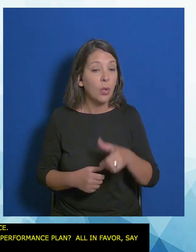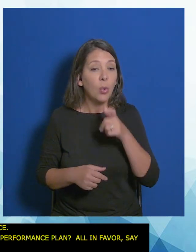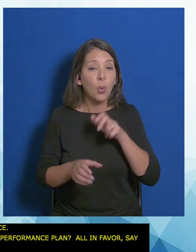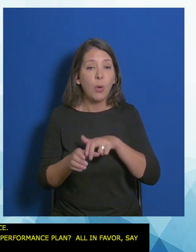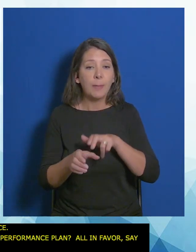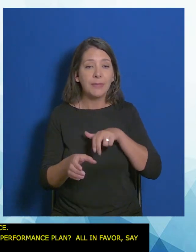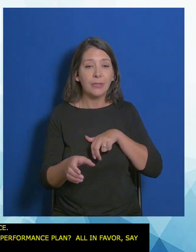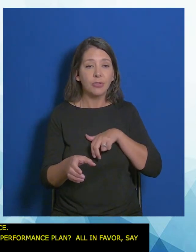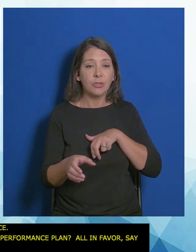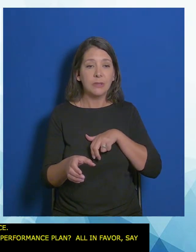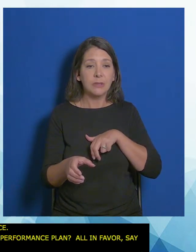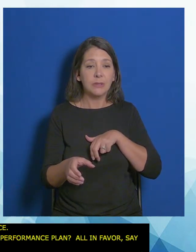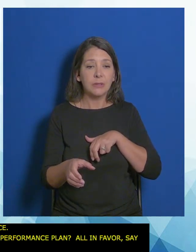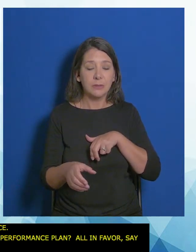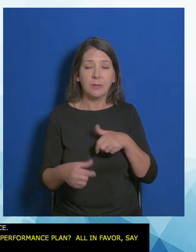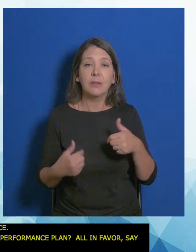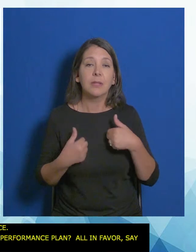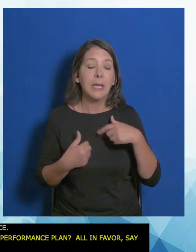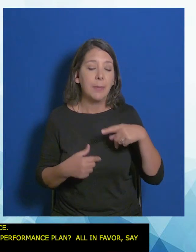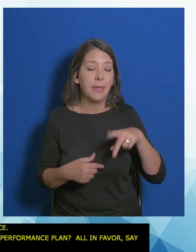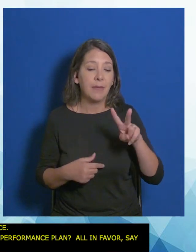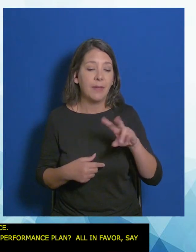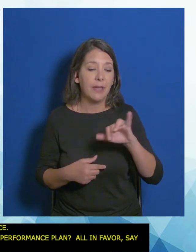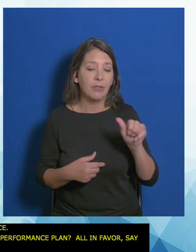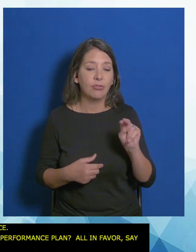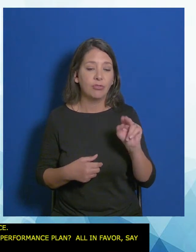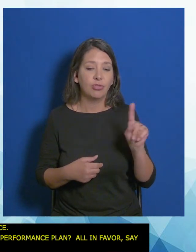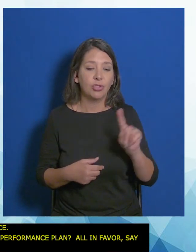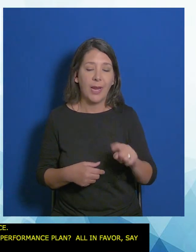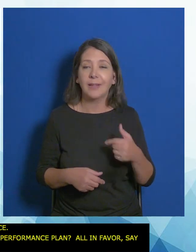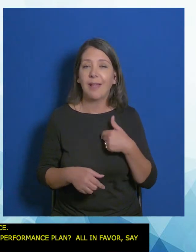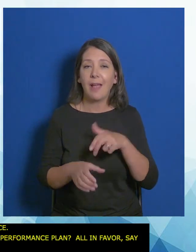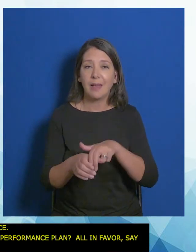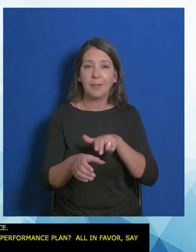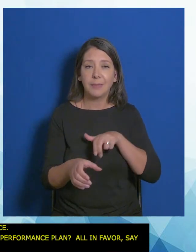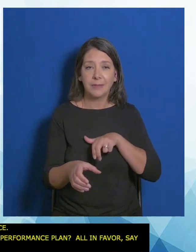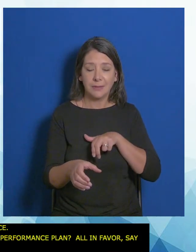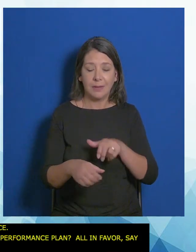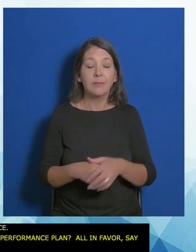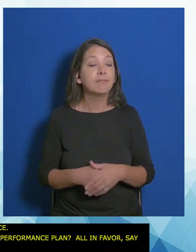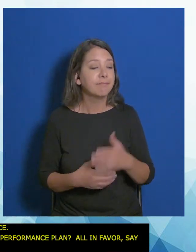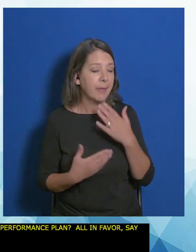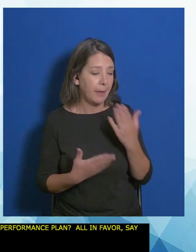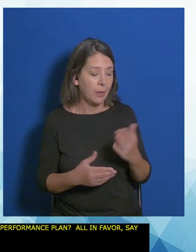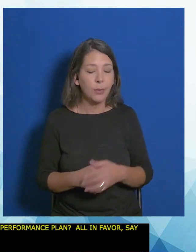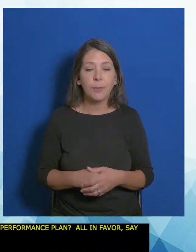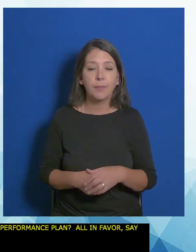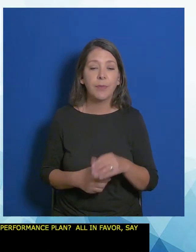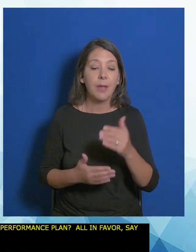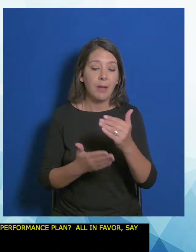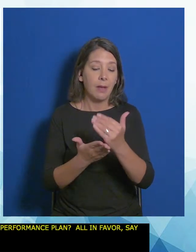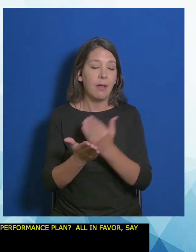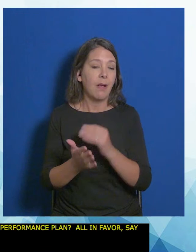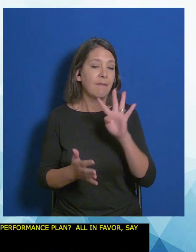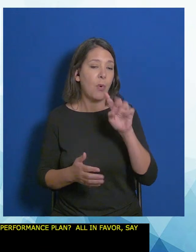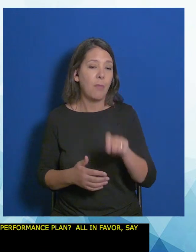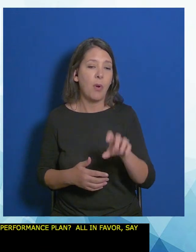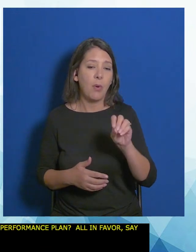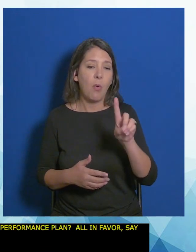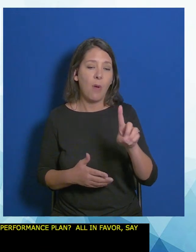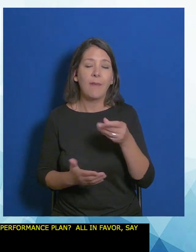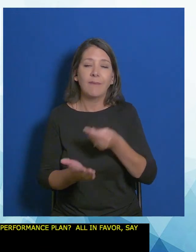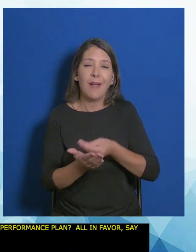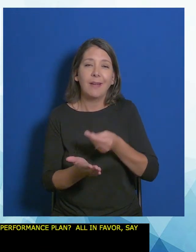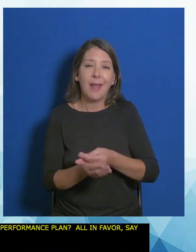abstentions? This is PV Jans. I abstain. Okay, thank you. Next is 4.01, information item finance